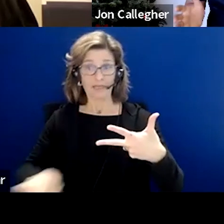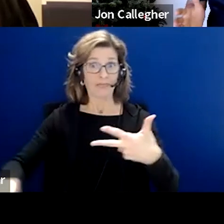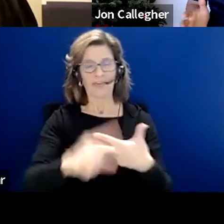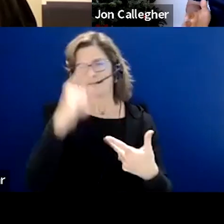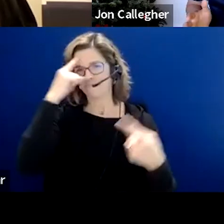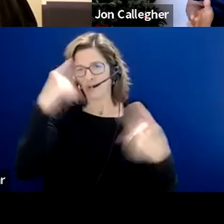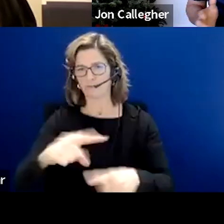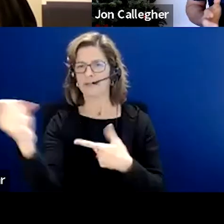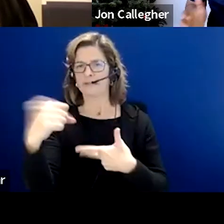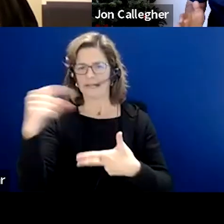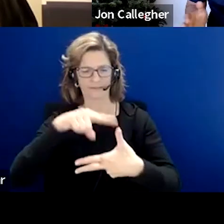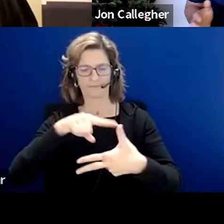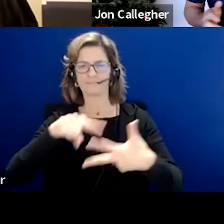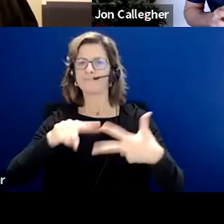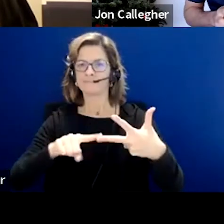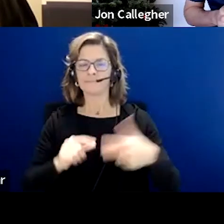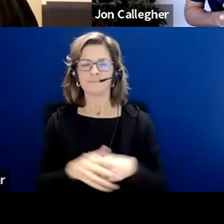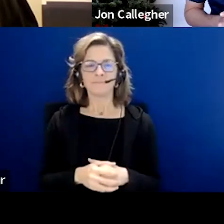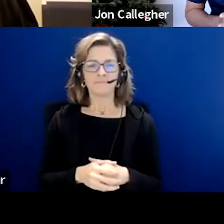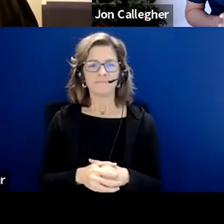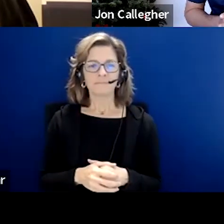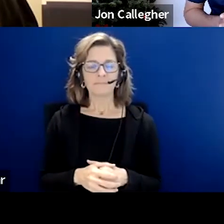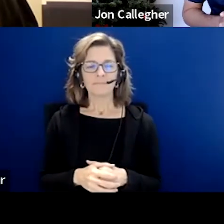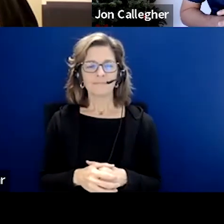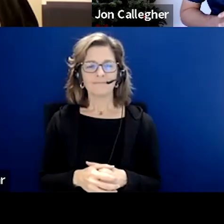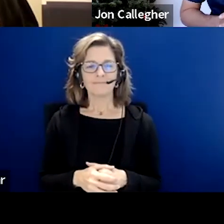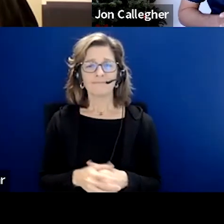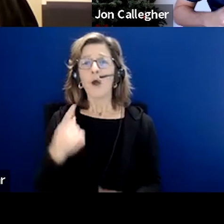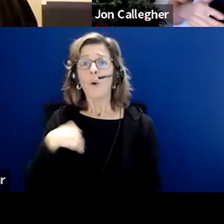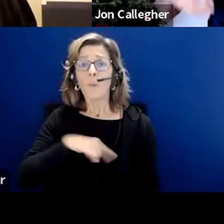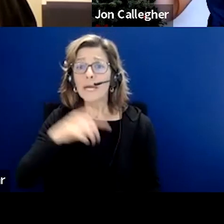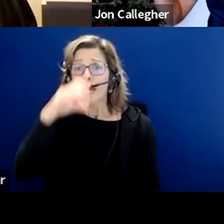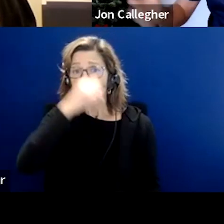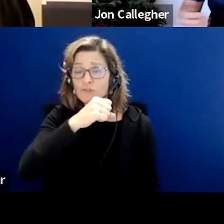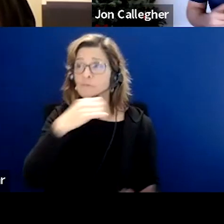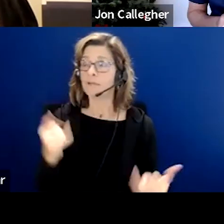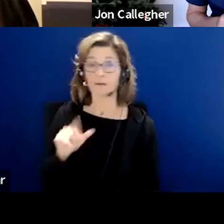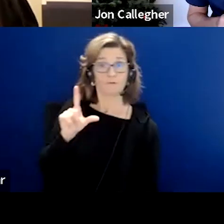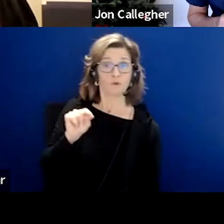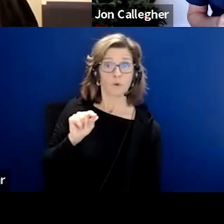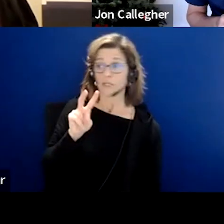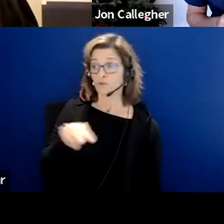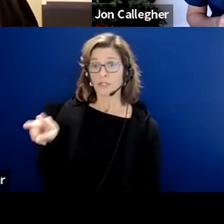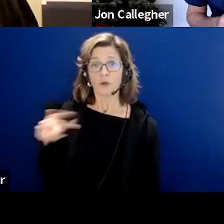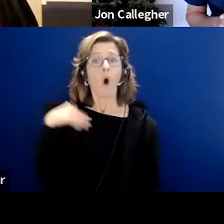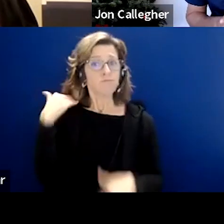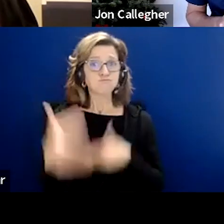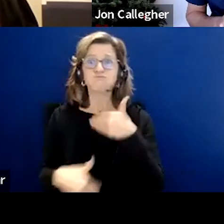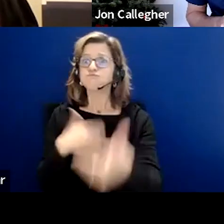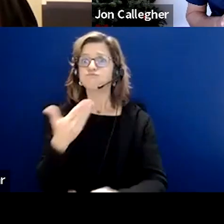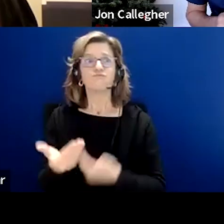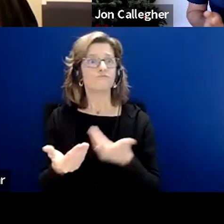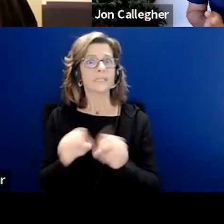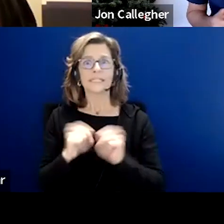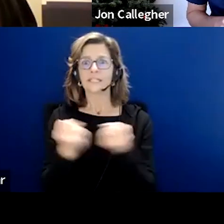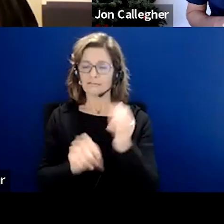in a progressive age, everyone, that I think people probably would be under the impression that those with